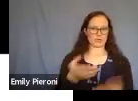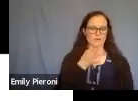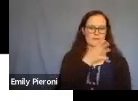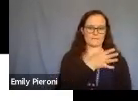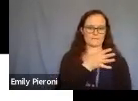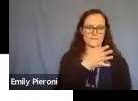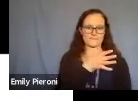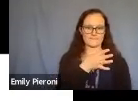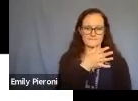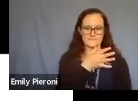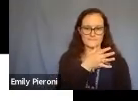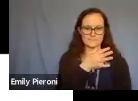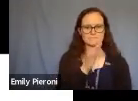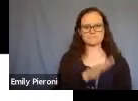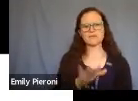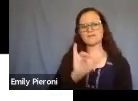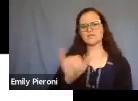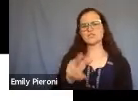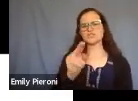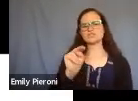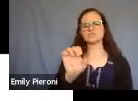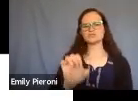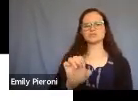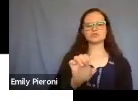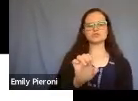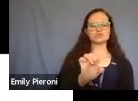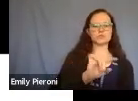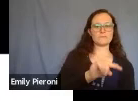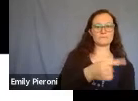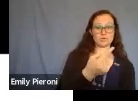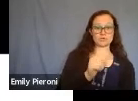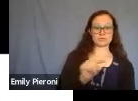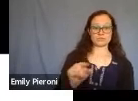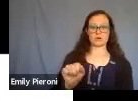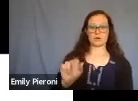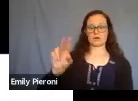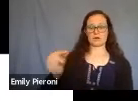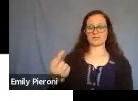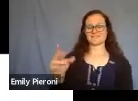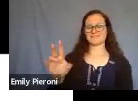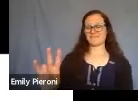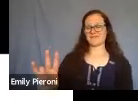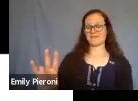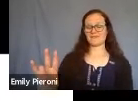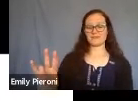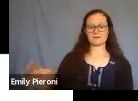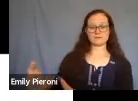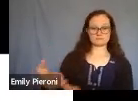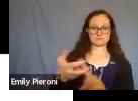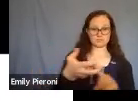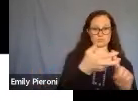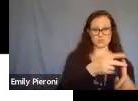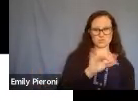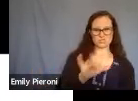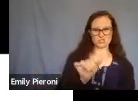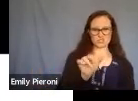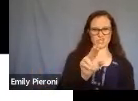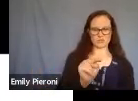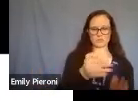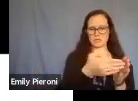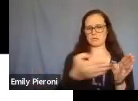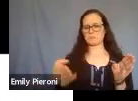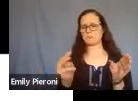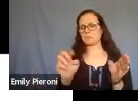lasts between June 1st, August 7th for this year. We start recruiting between January through